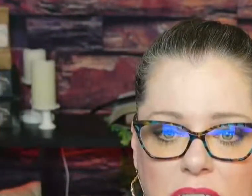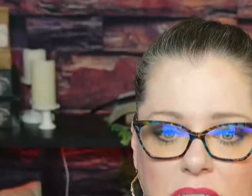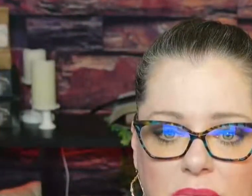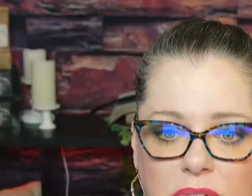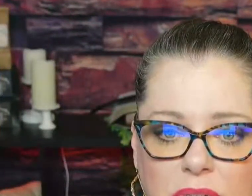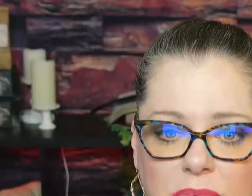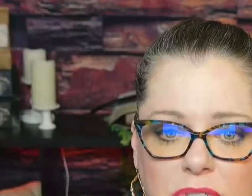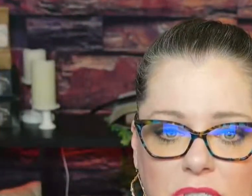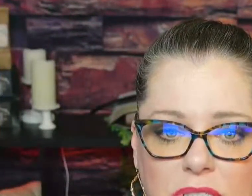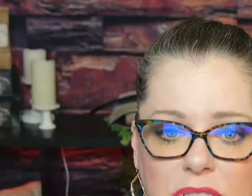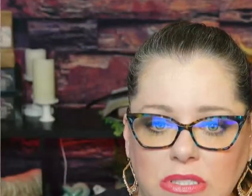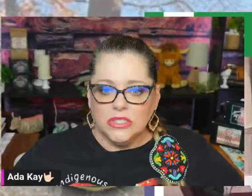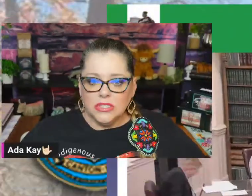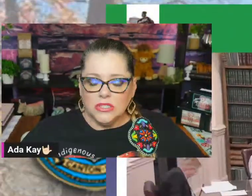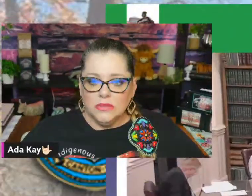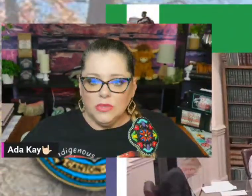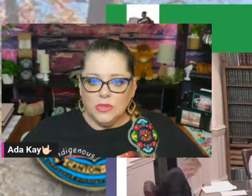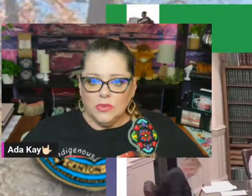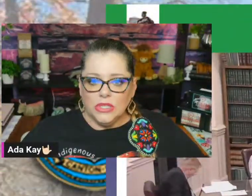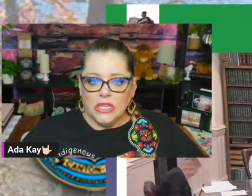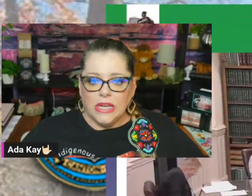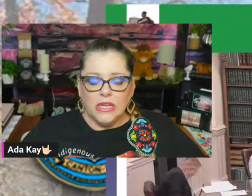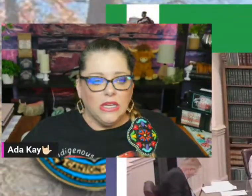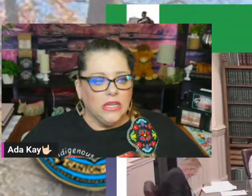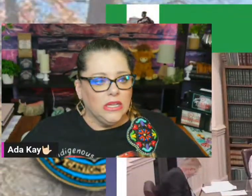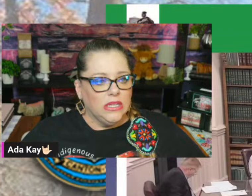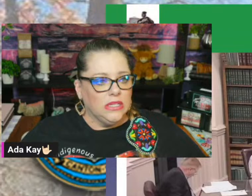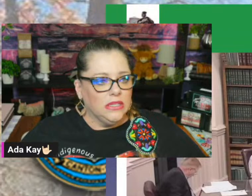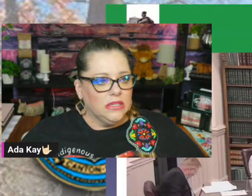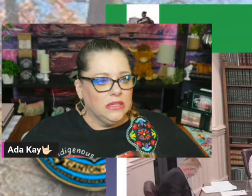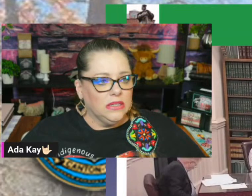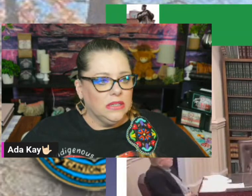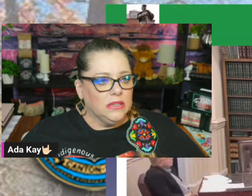Oh, that's not what I want. I'm going to want that.